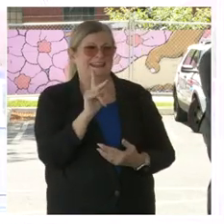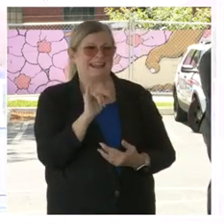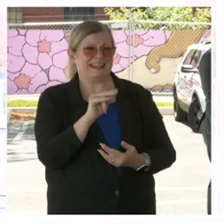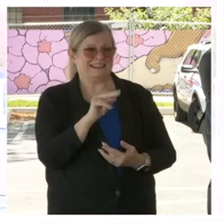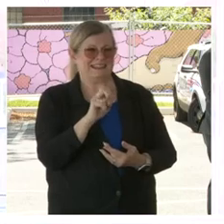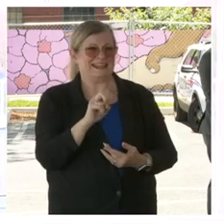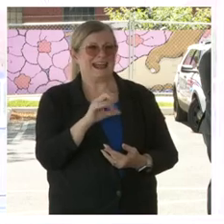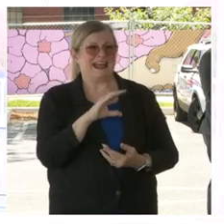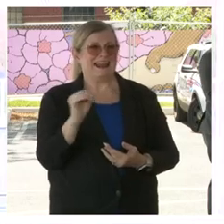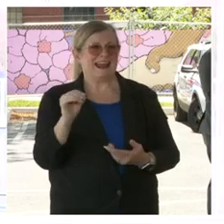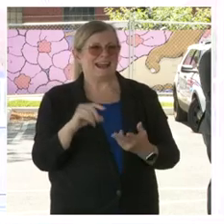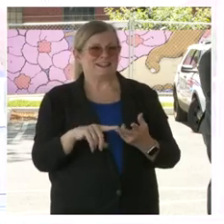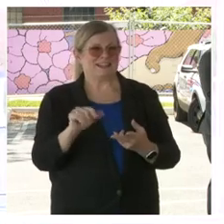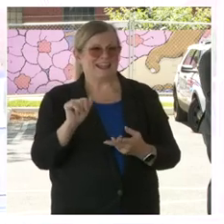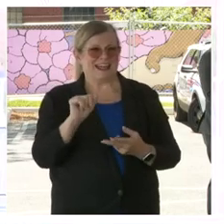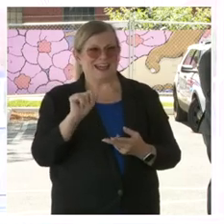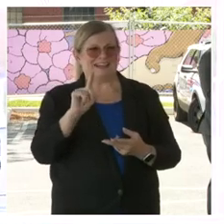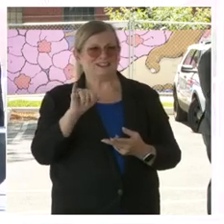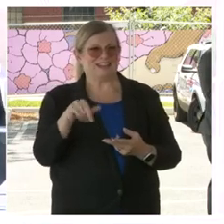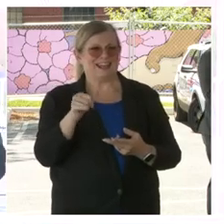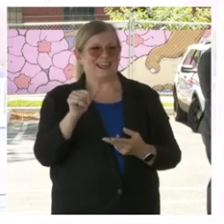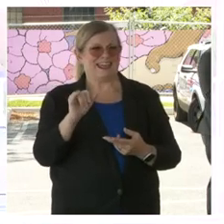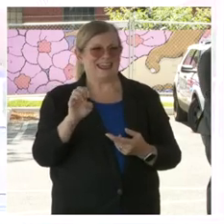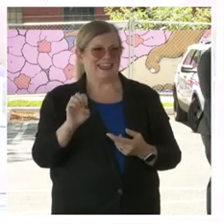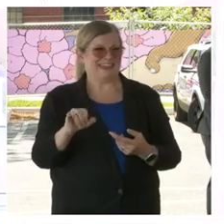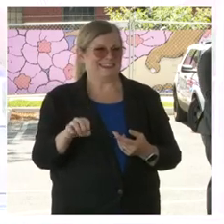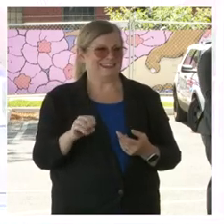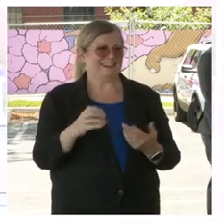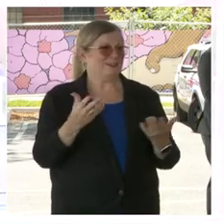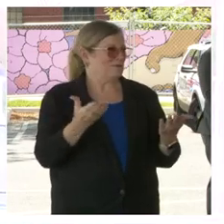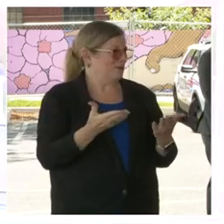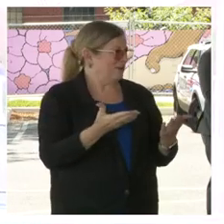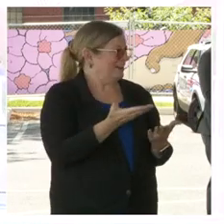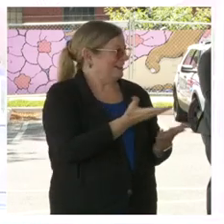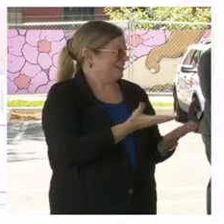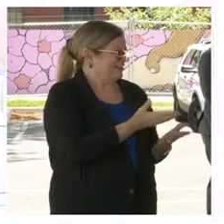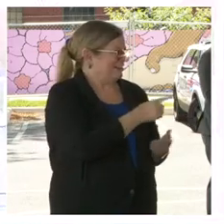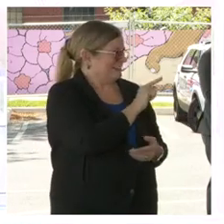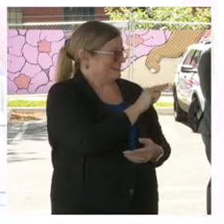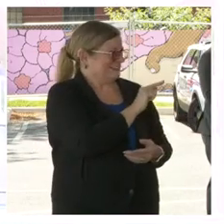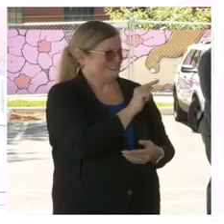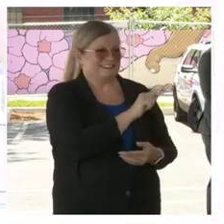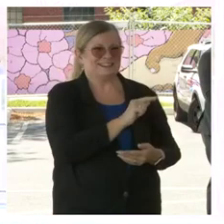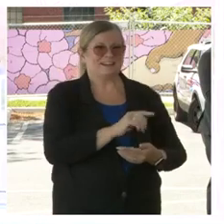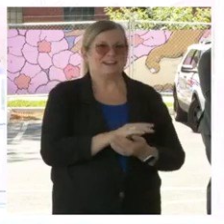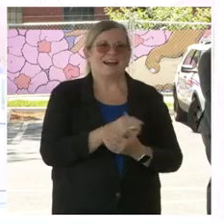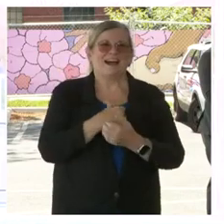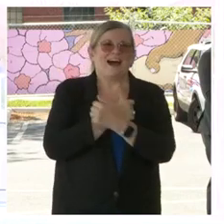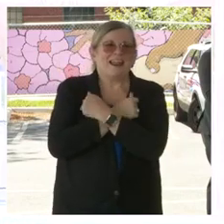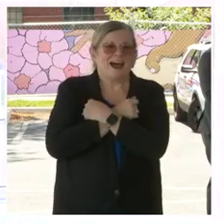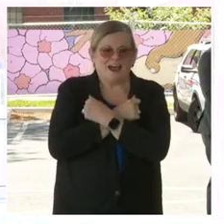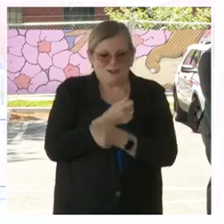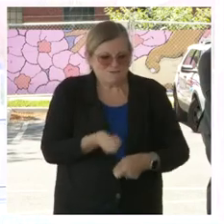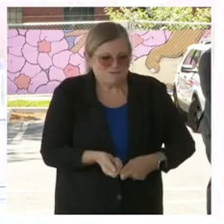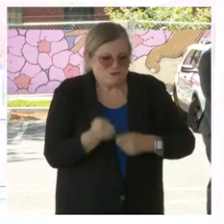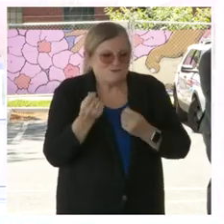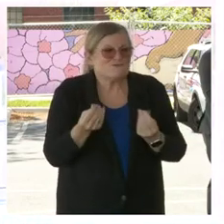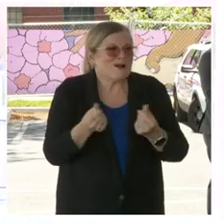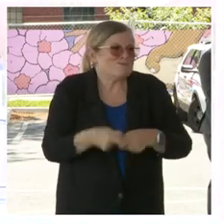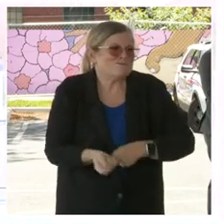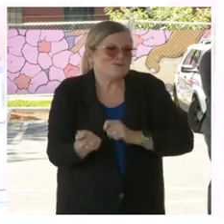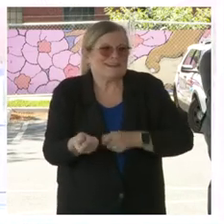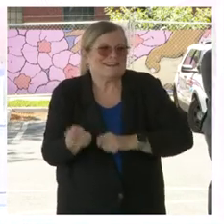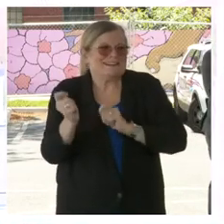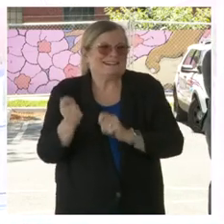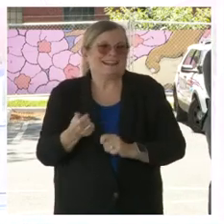Adjaye, thank you for marking this day with us. I love groundbreakings. They're one of my two top favorite